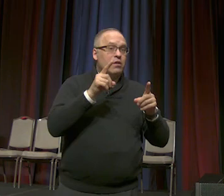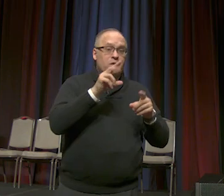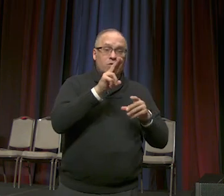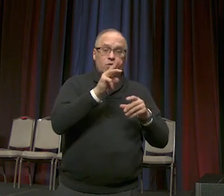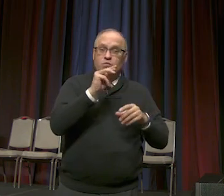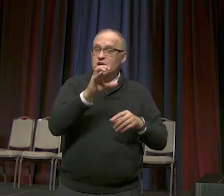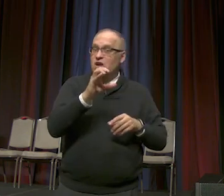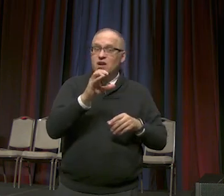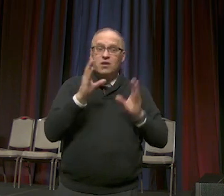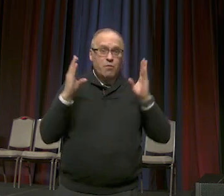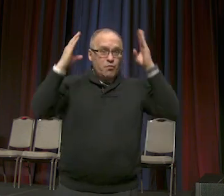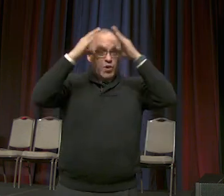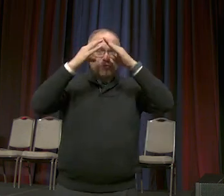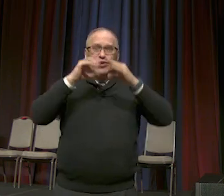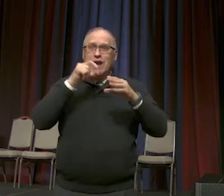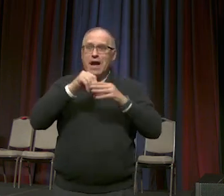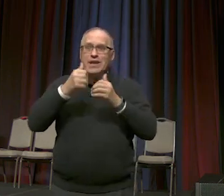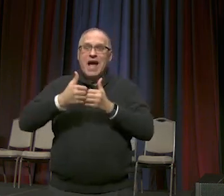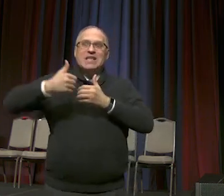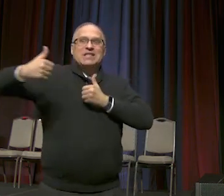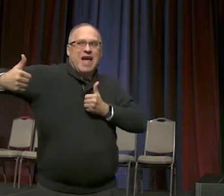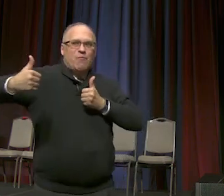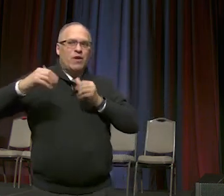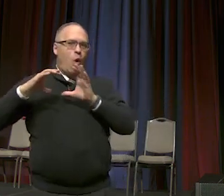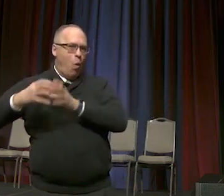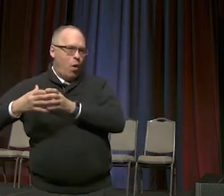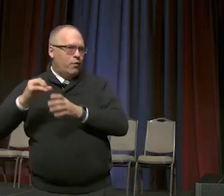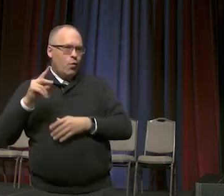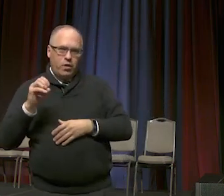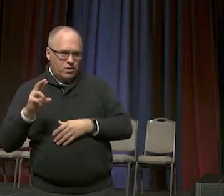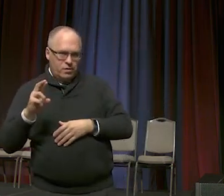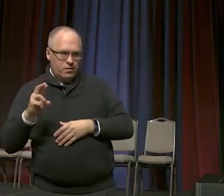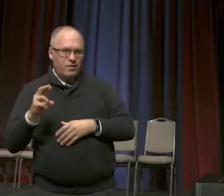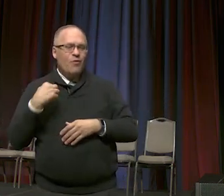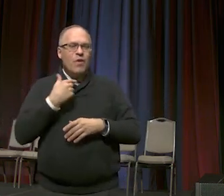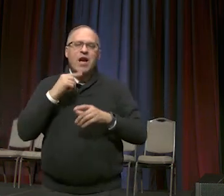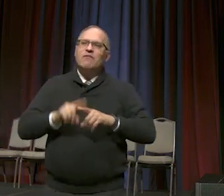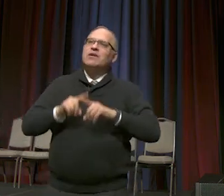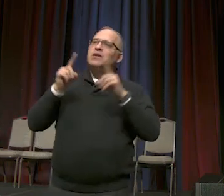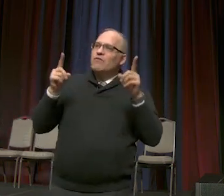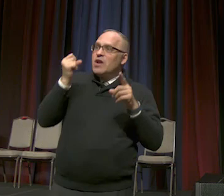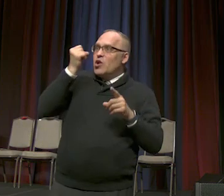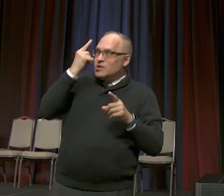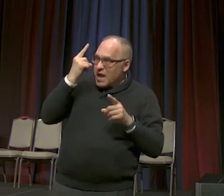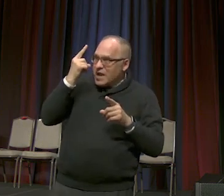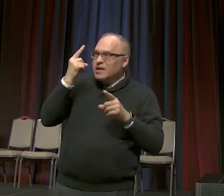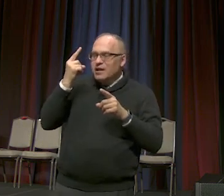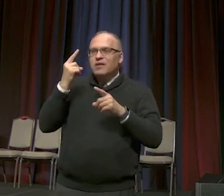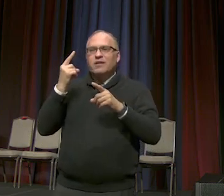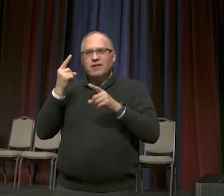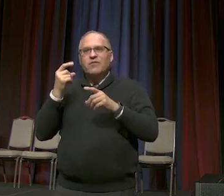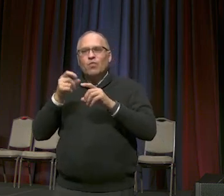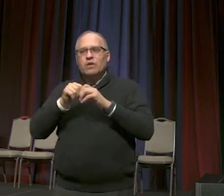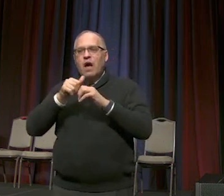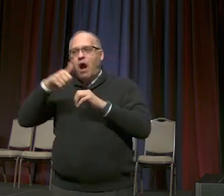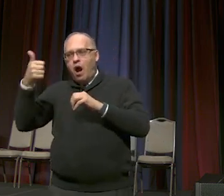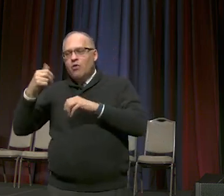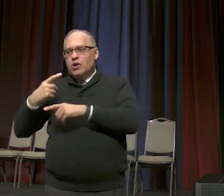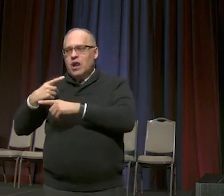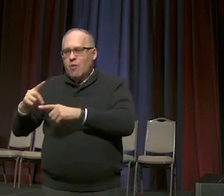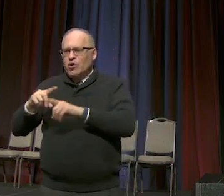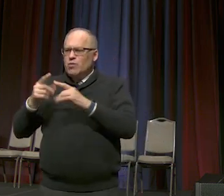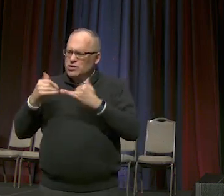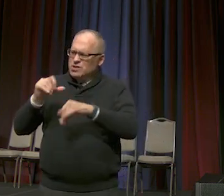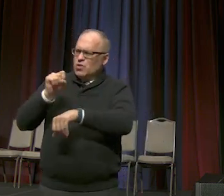And so we have different understandings than our ecumenical partners, but we still work